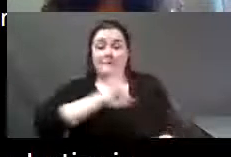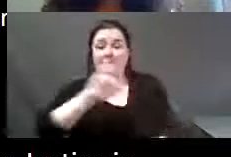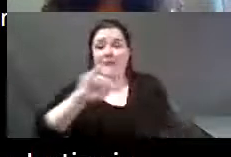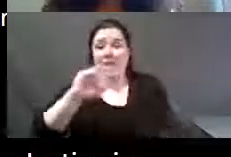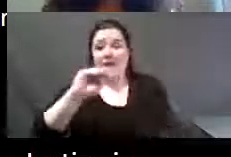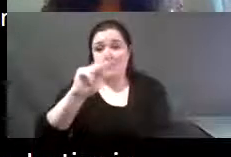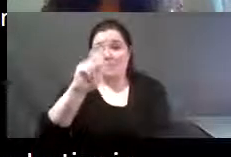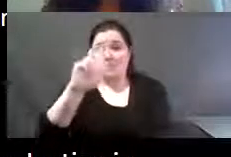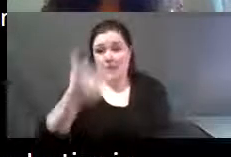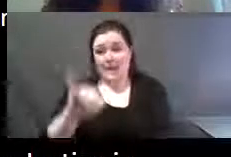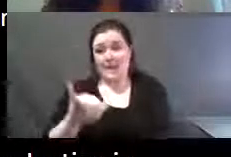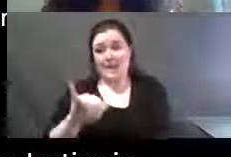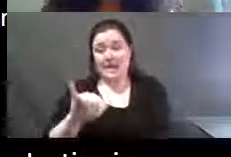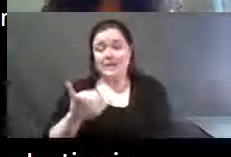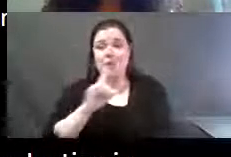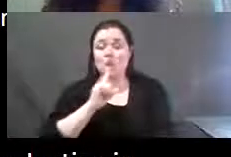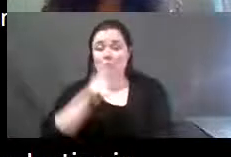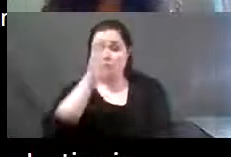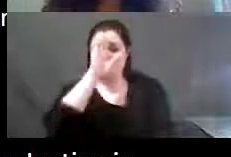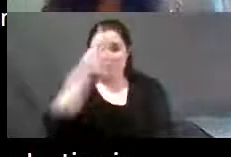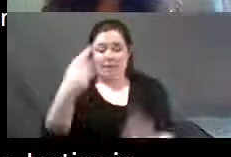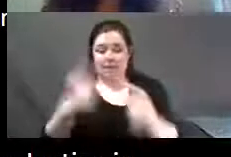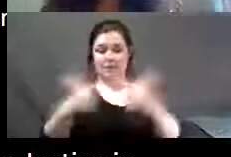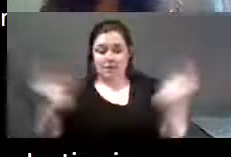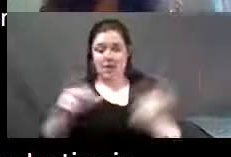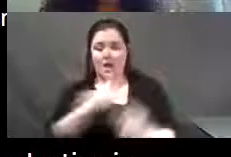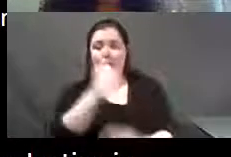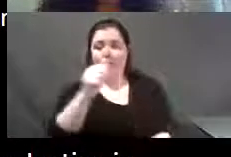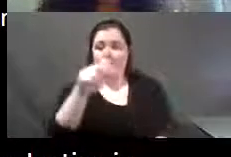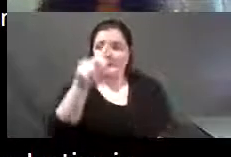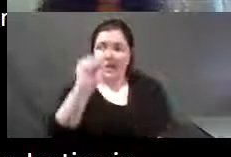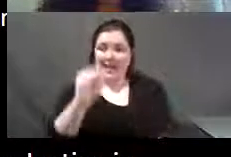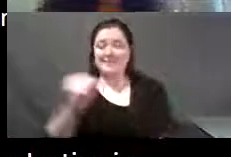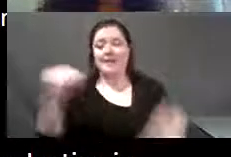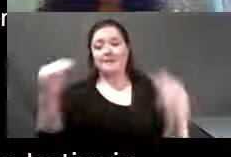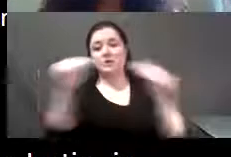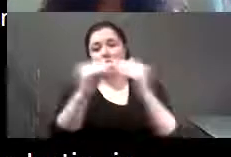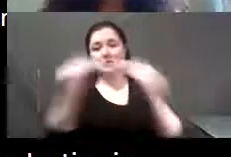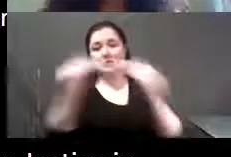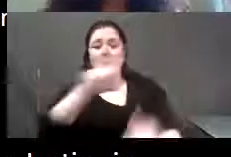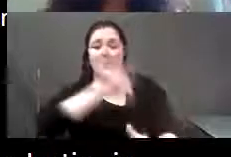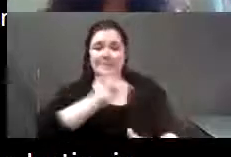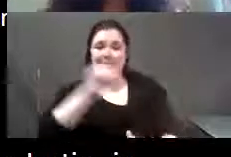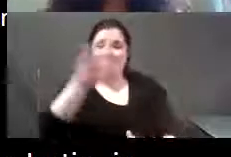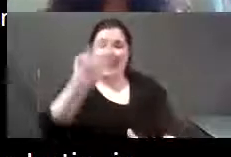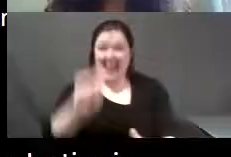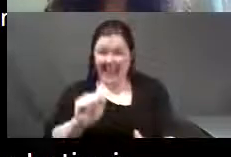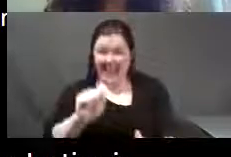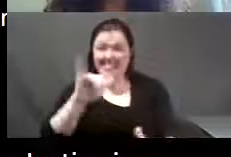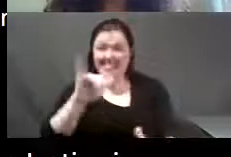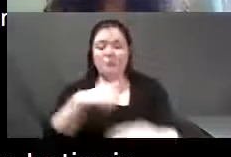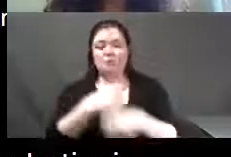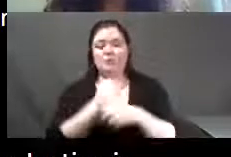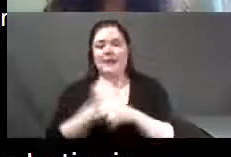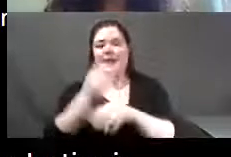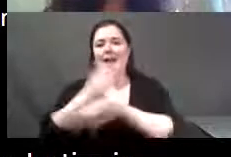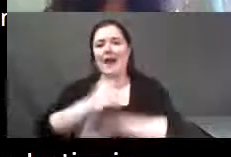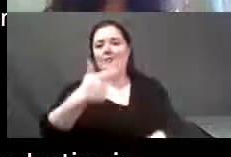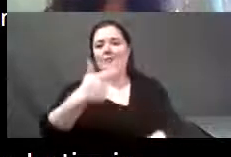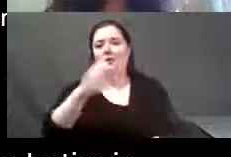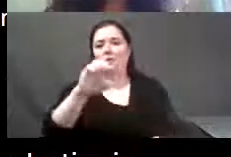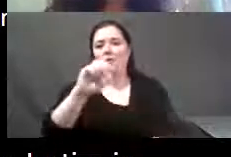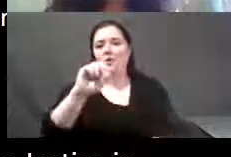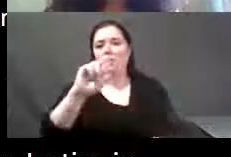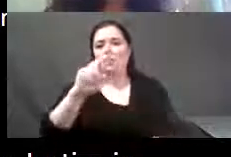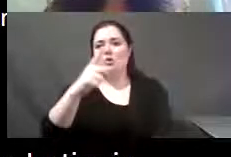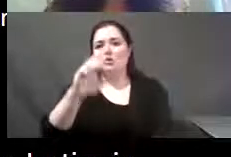directly contradicts other acts such as the Justice and Policing Act that was created after George Floyd. Um, there's